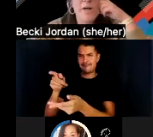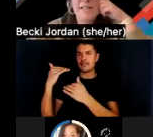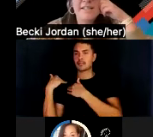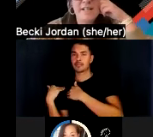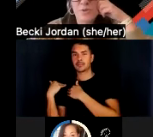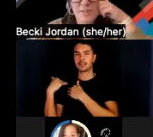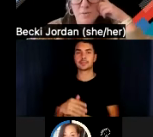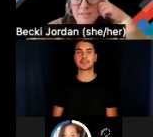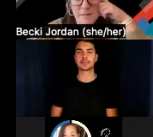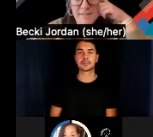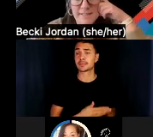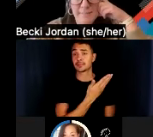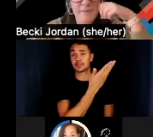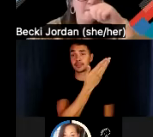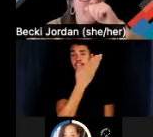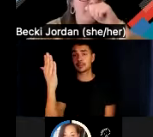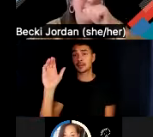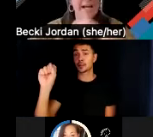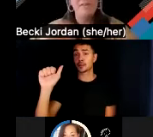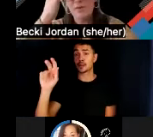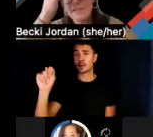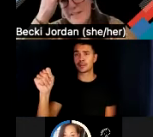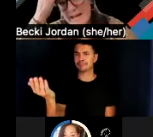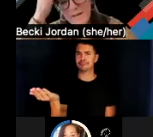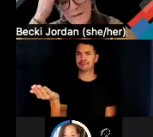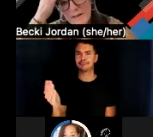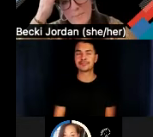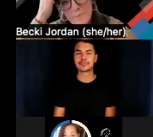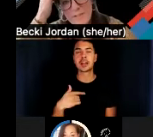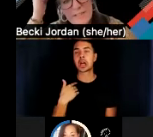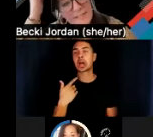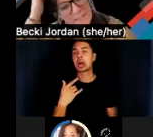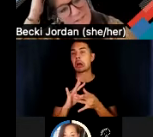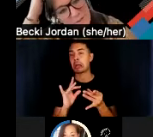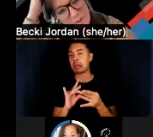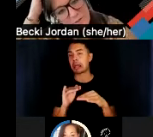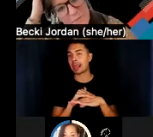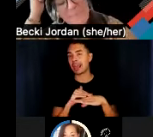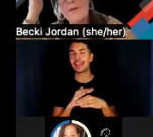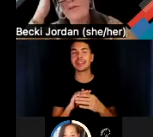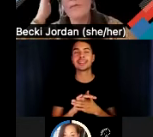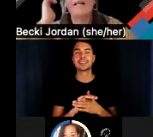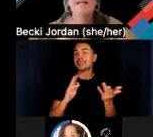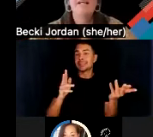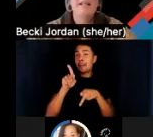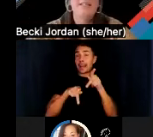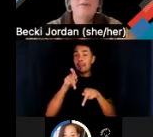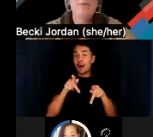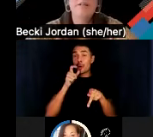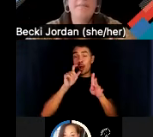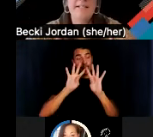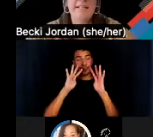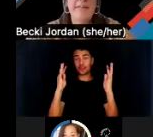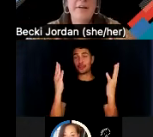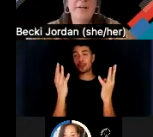So what is the sexual assault response team? I kind of alluded to that, but really it's a circle of people, right? It's folks